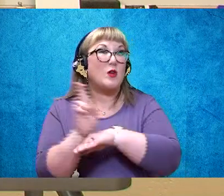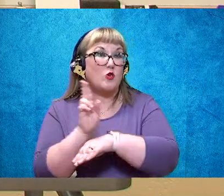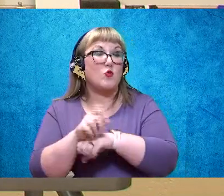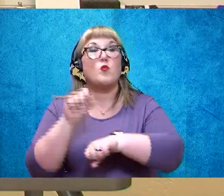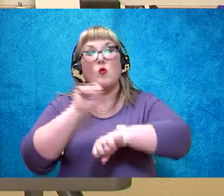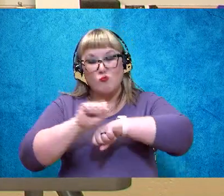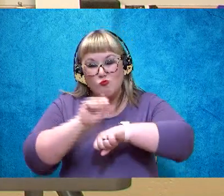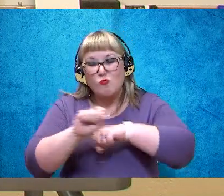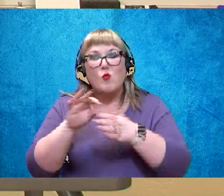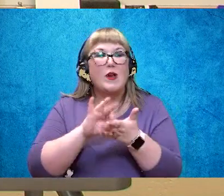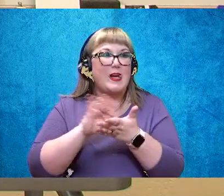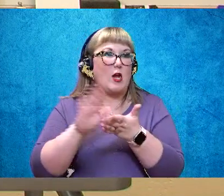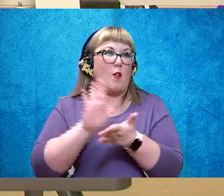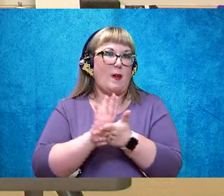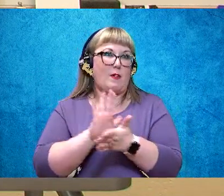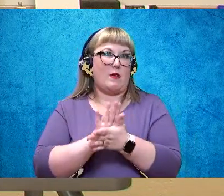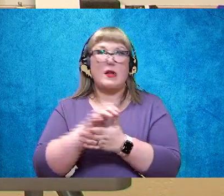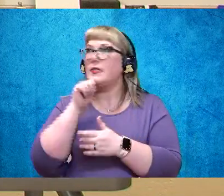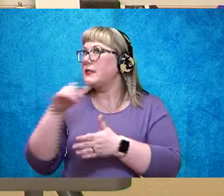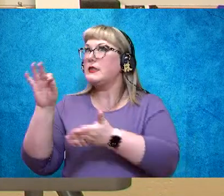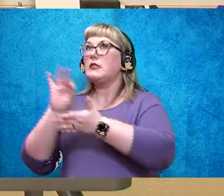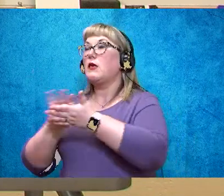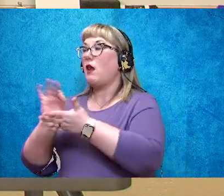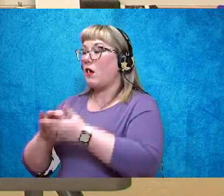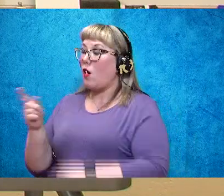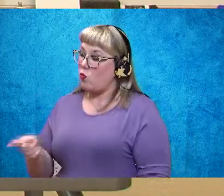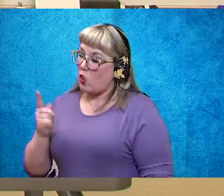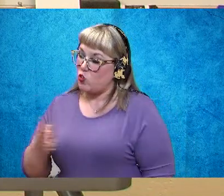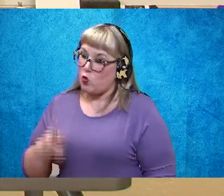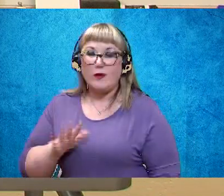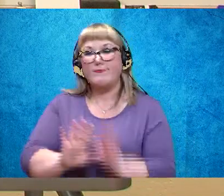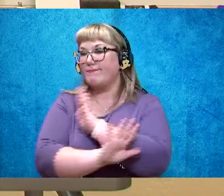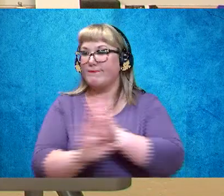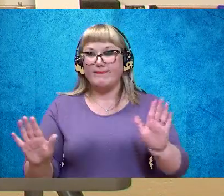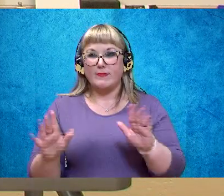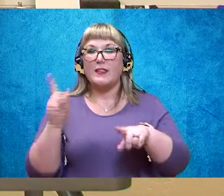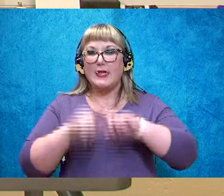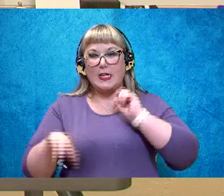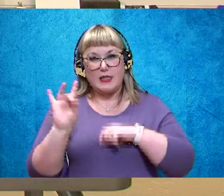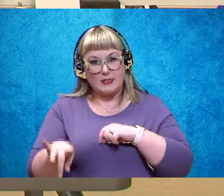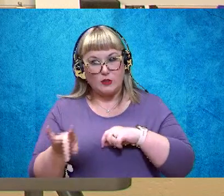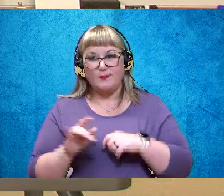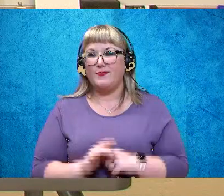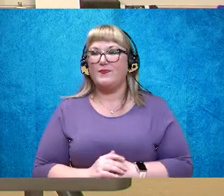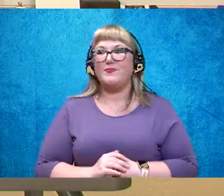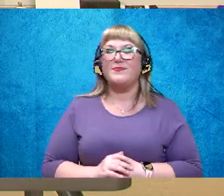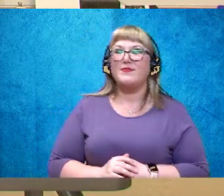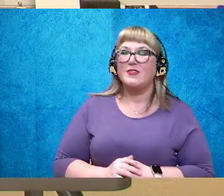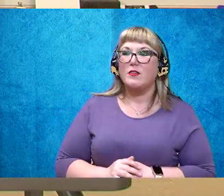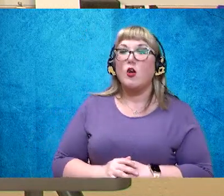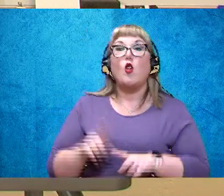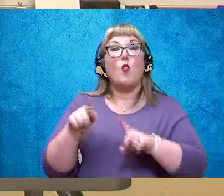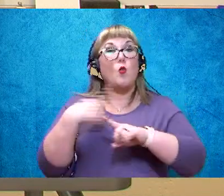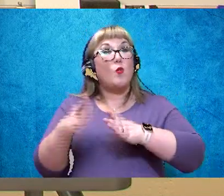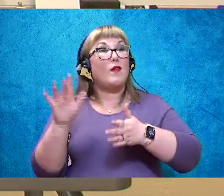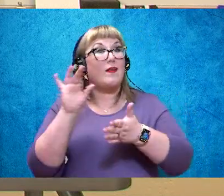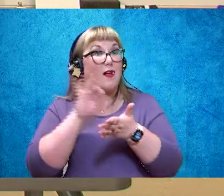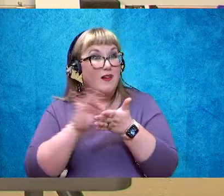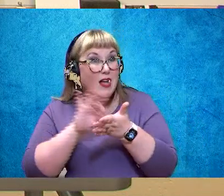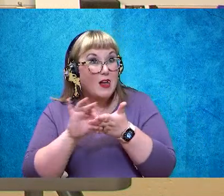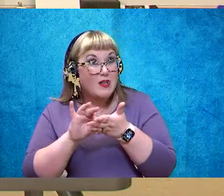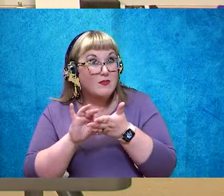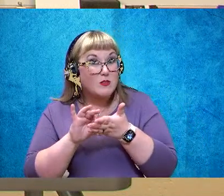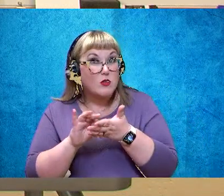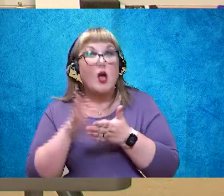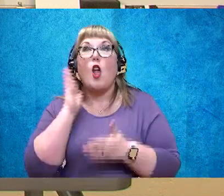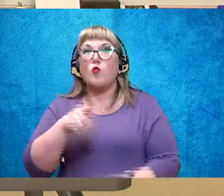on counting on paper, not counting actual objects that we can touch. So when I count, for each number that I say, I